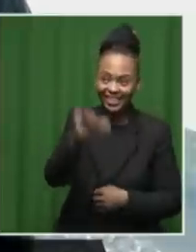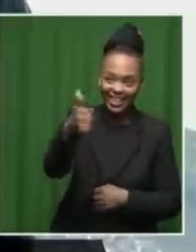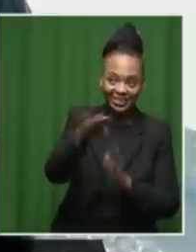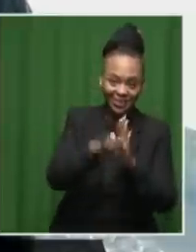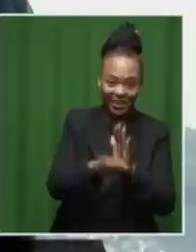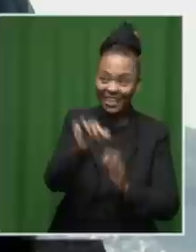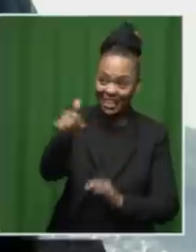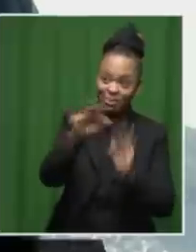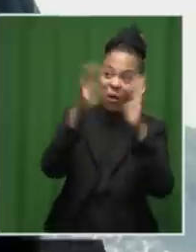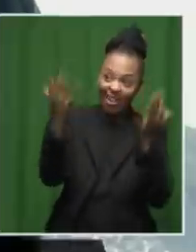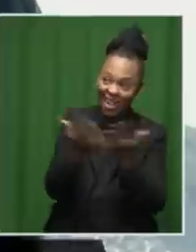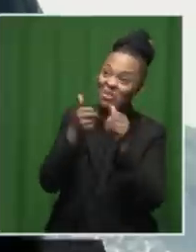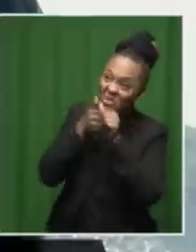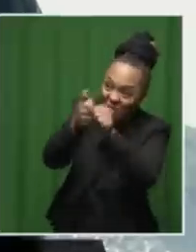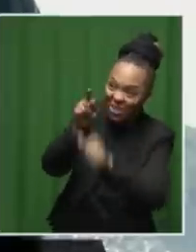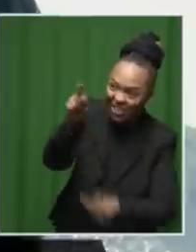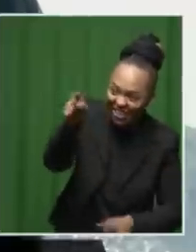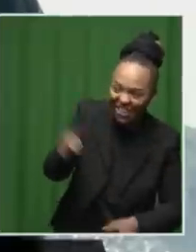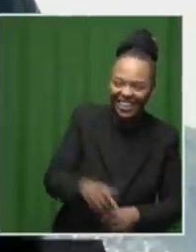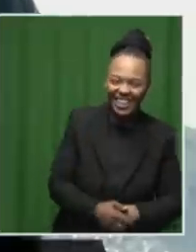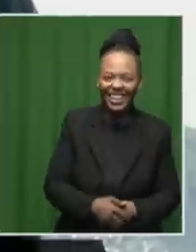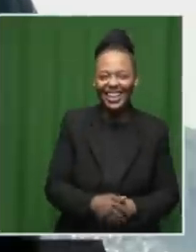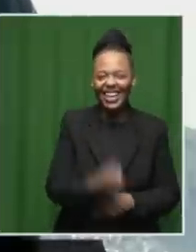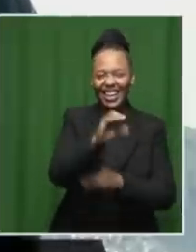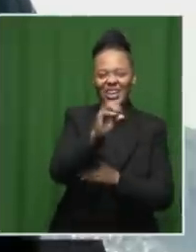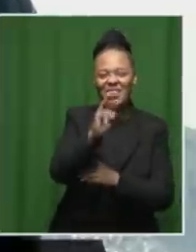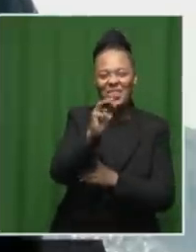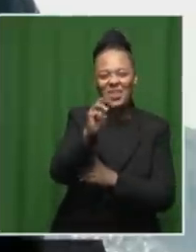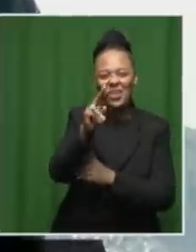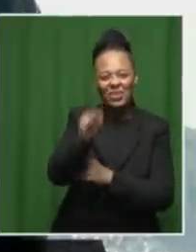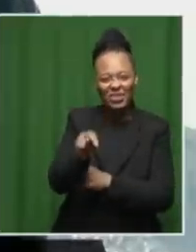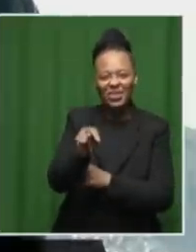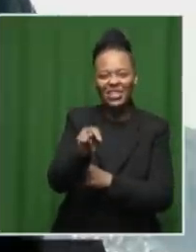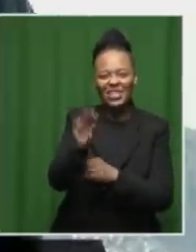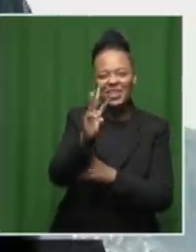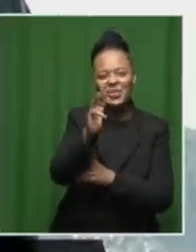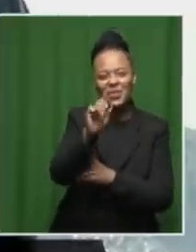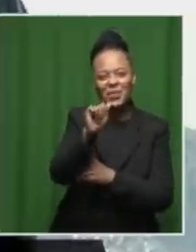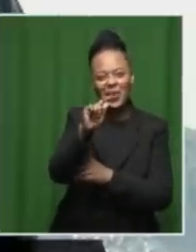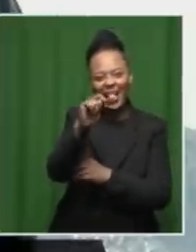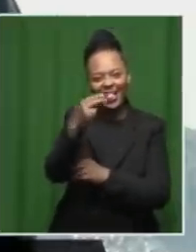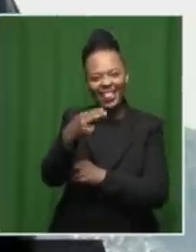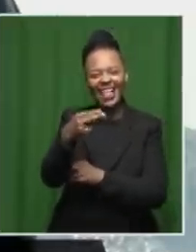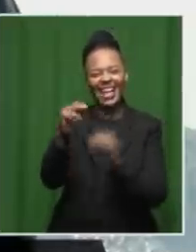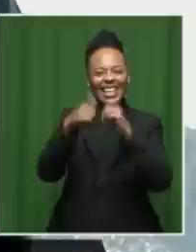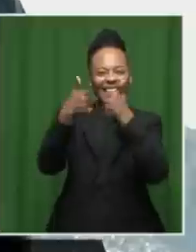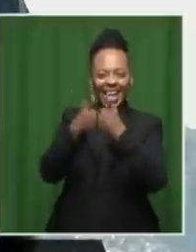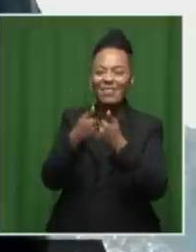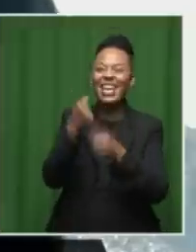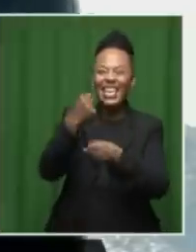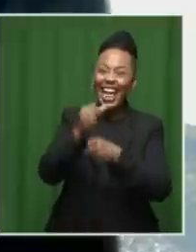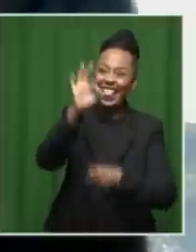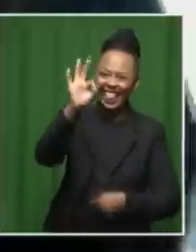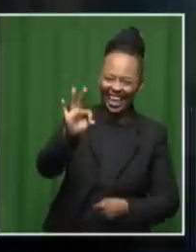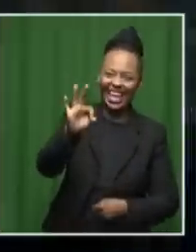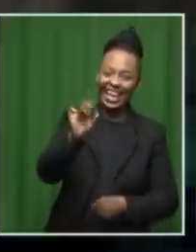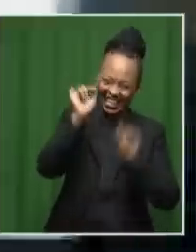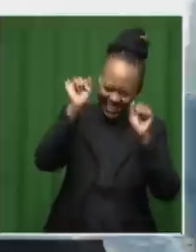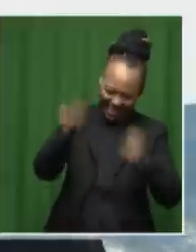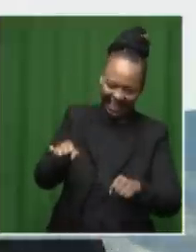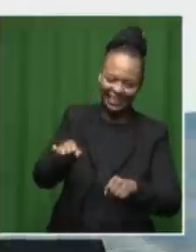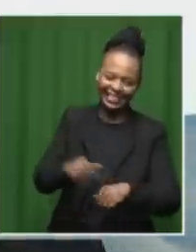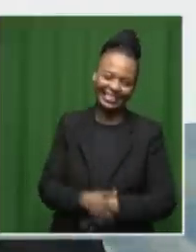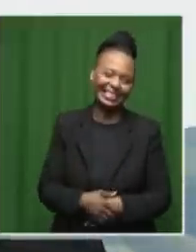follow you, most definitely. There's the Commonwealth Games to come, so hopefully we'll catch up there. Yes, see you in 3 years. Ina Marie Fenta